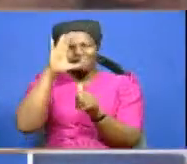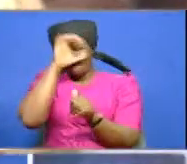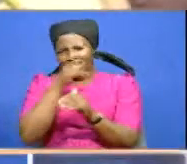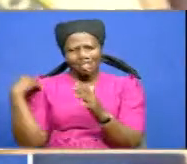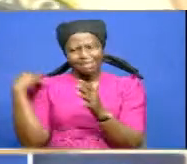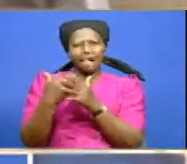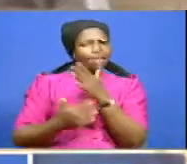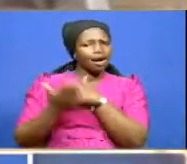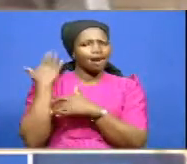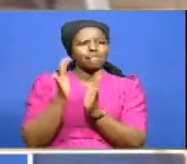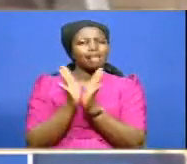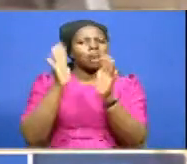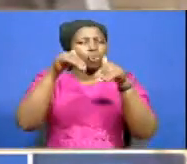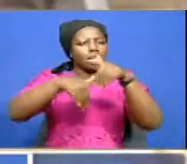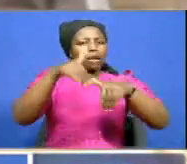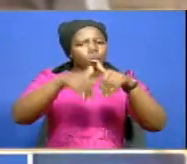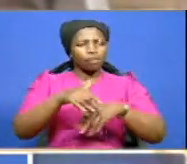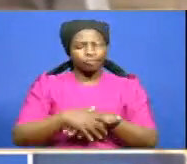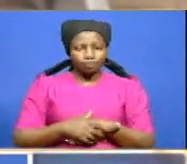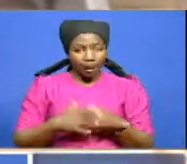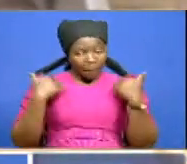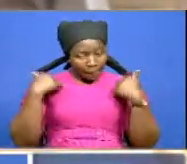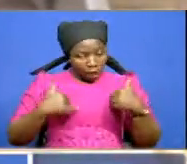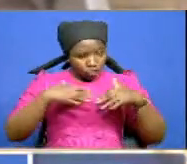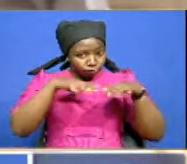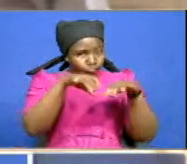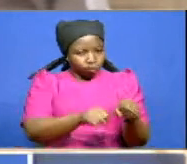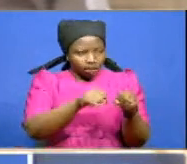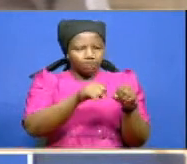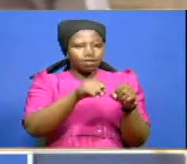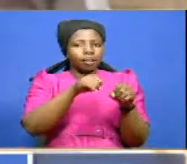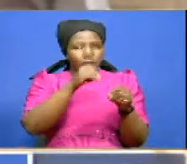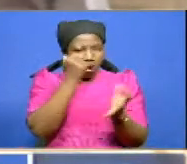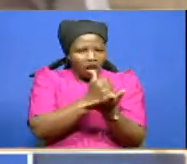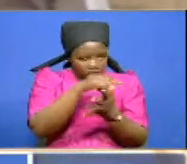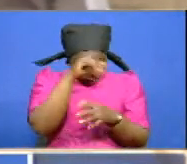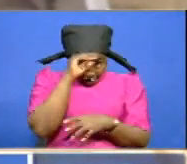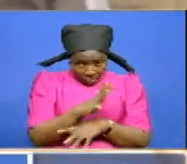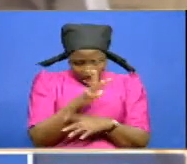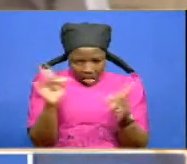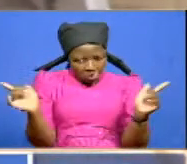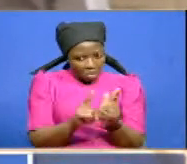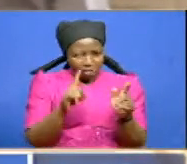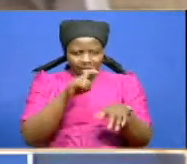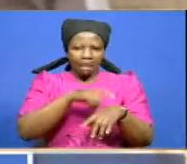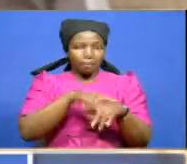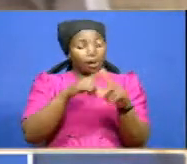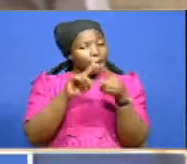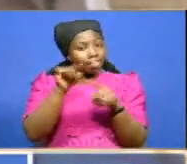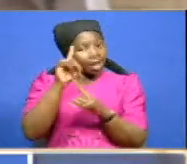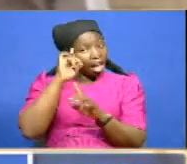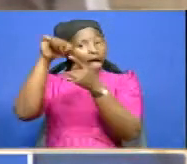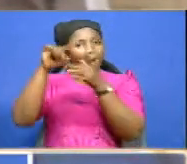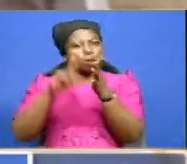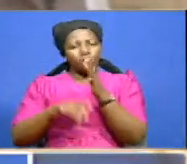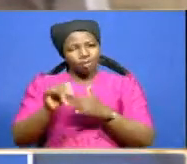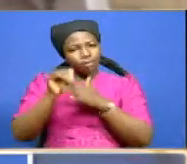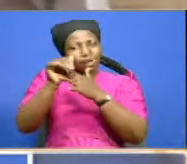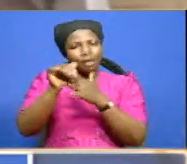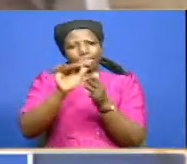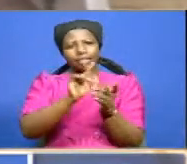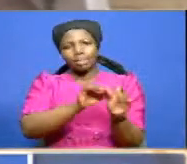general election. My assumption to the office of the governor is temporary, and it is meant to guide the transition to the